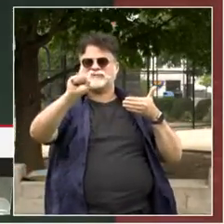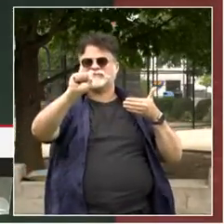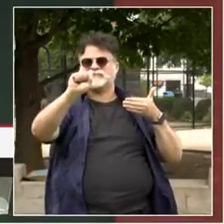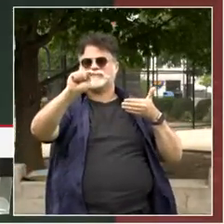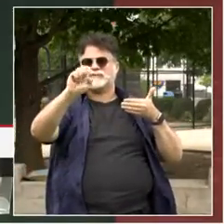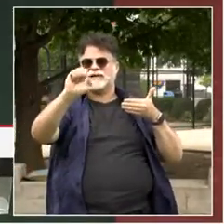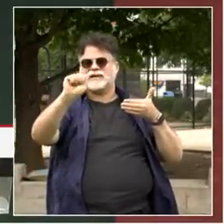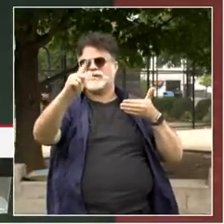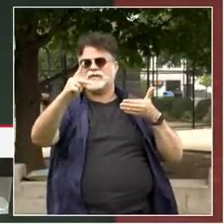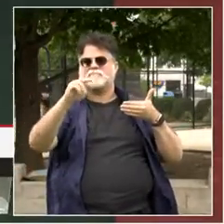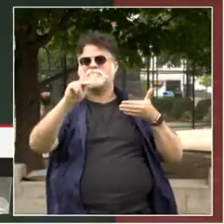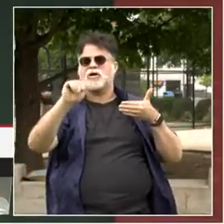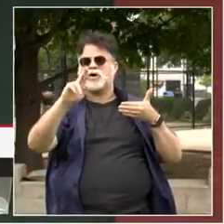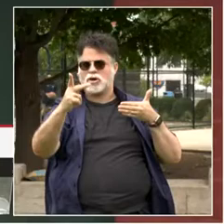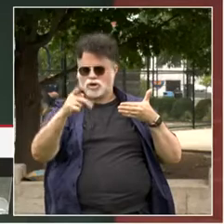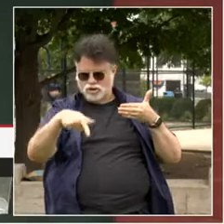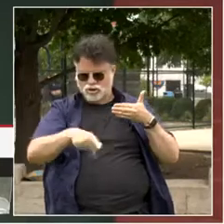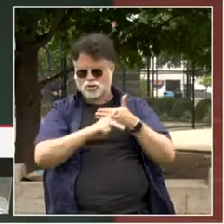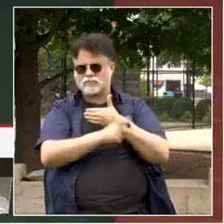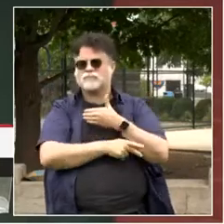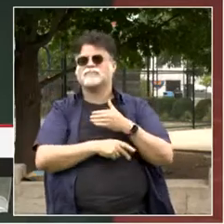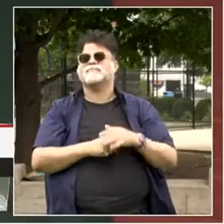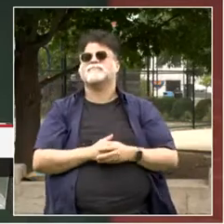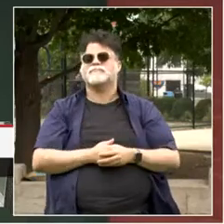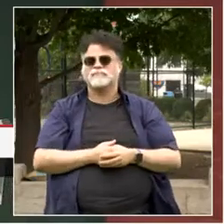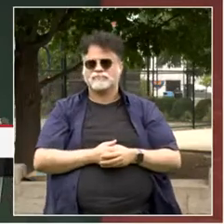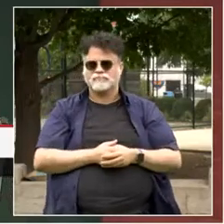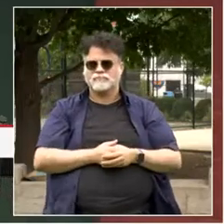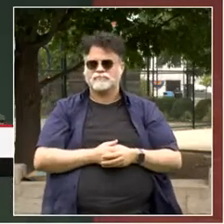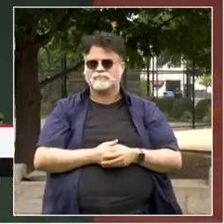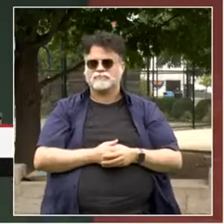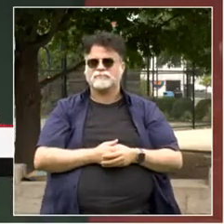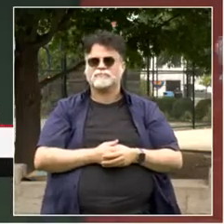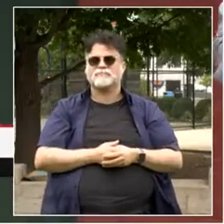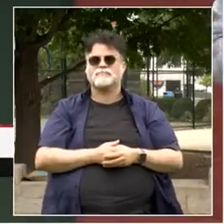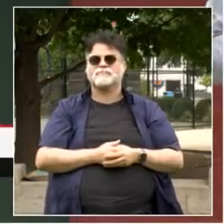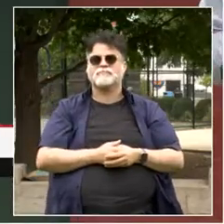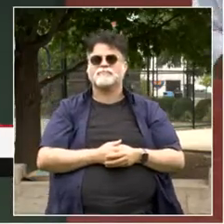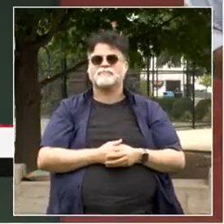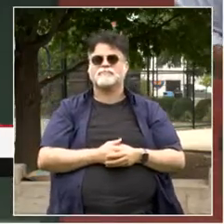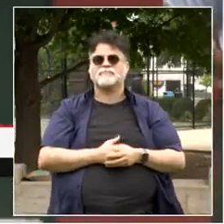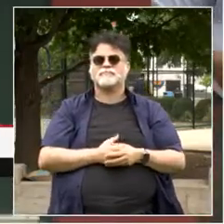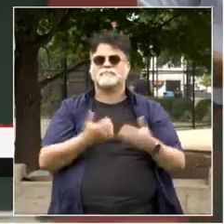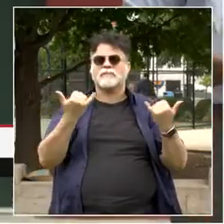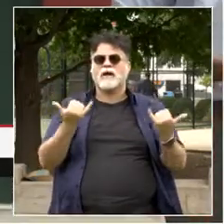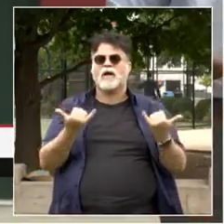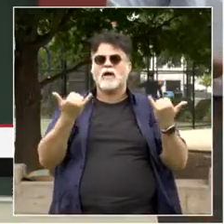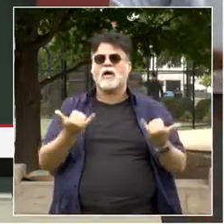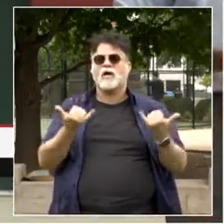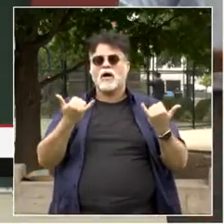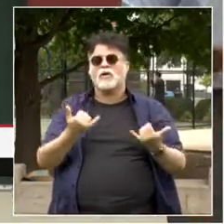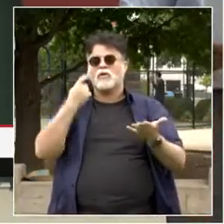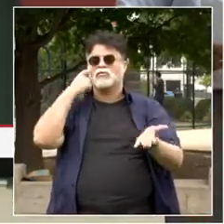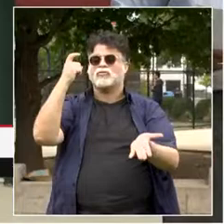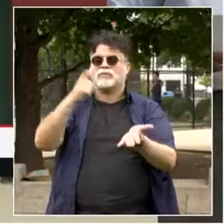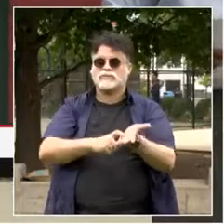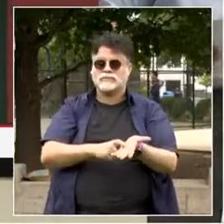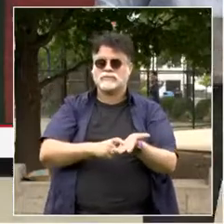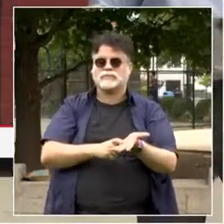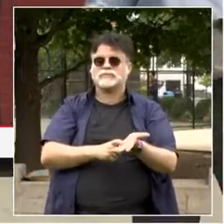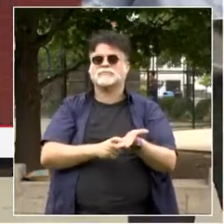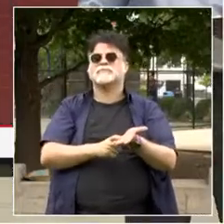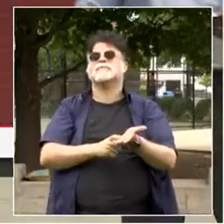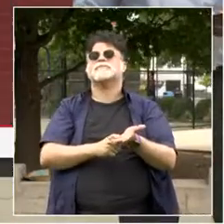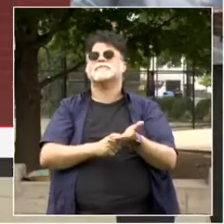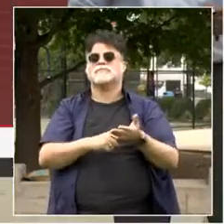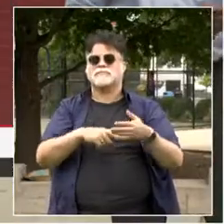So now I want to recognize the gentleman who will help get us there, the Director of DPR,